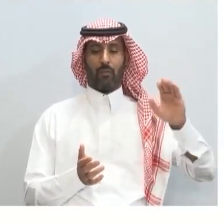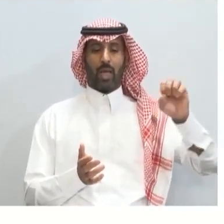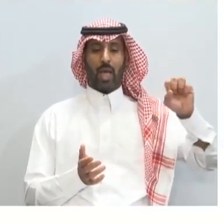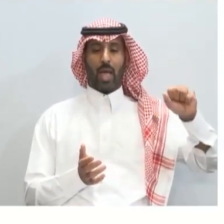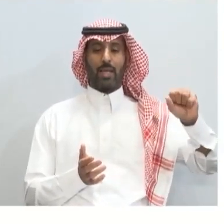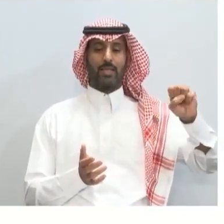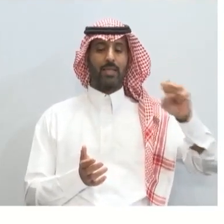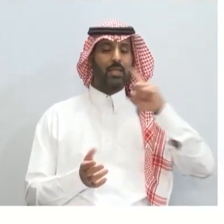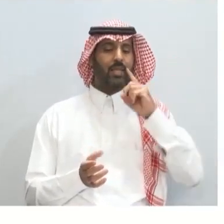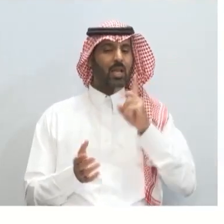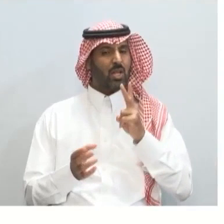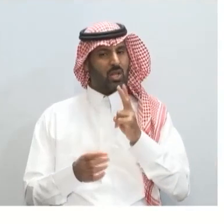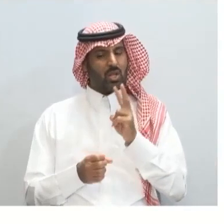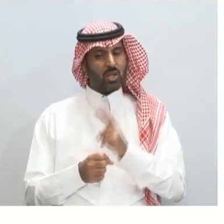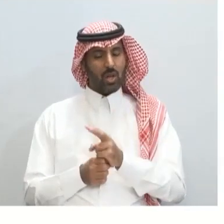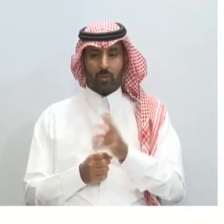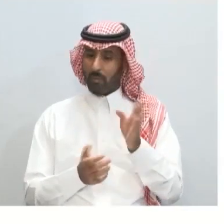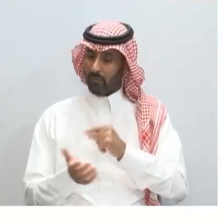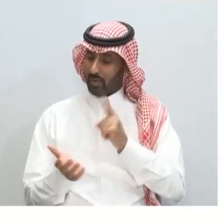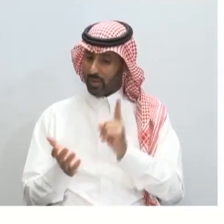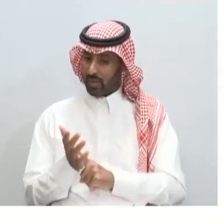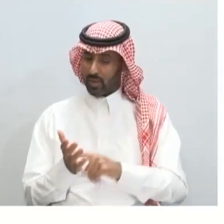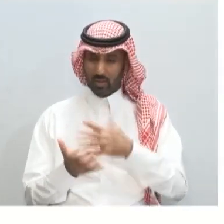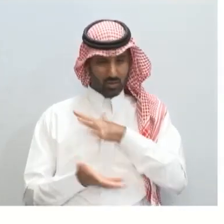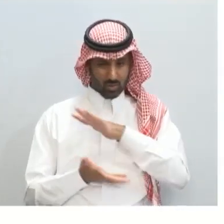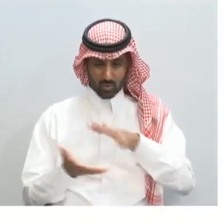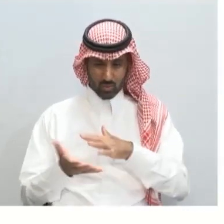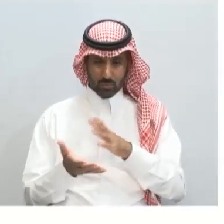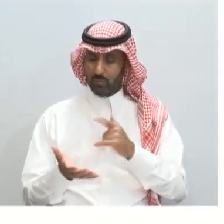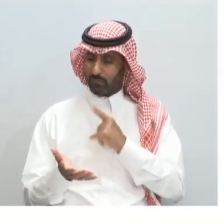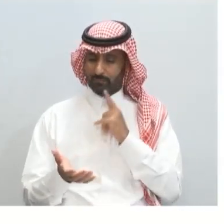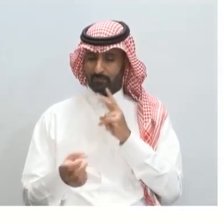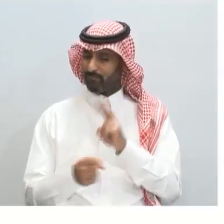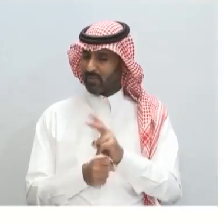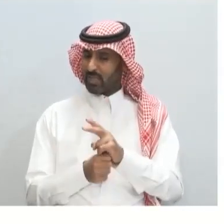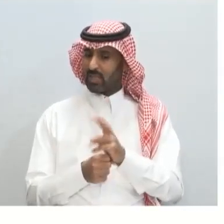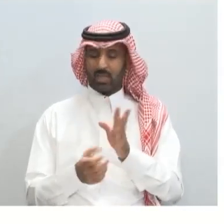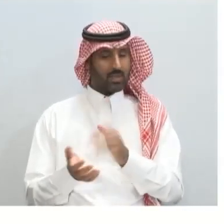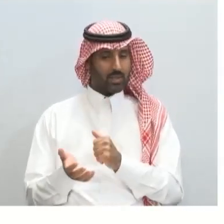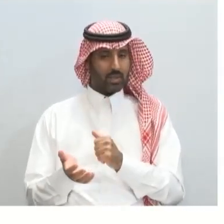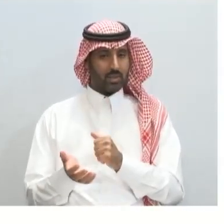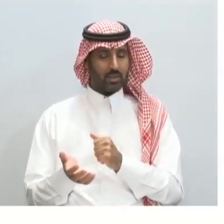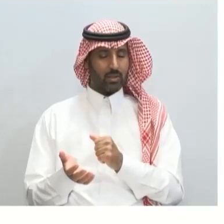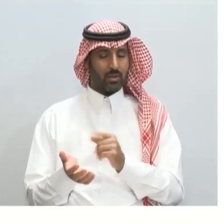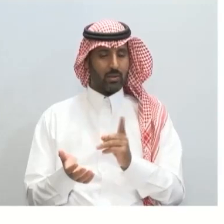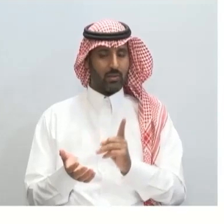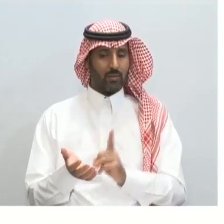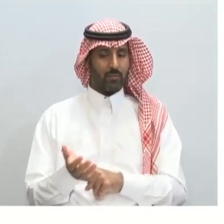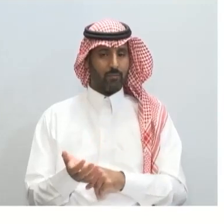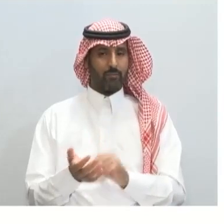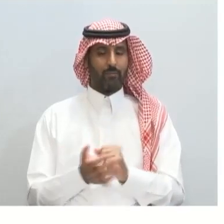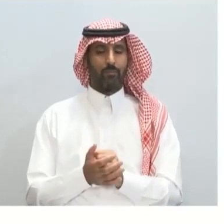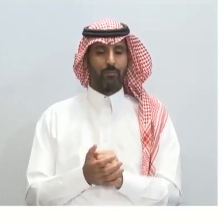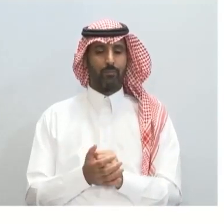situations as if as though for un real situations unreal from the name itself unreal not